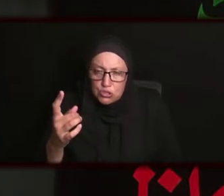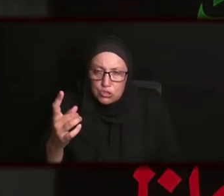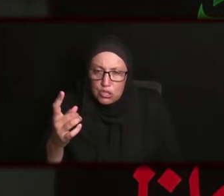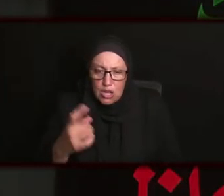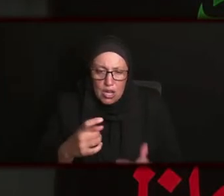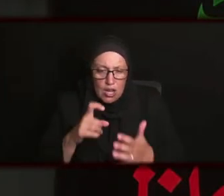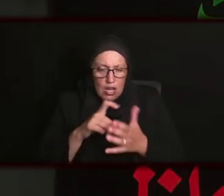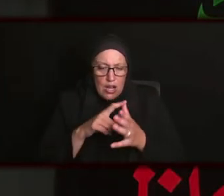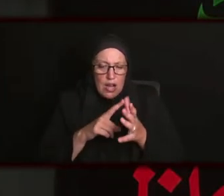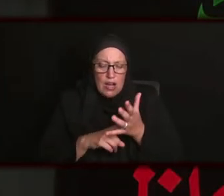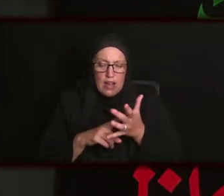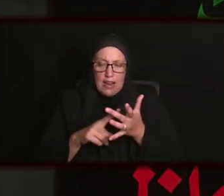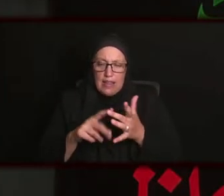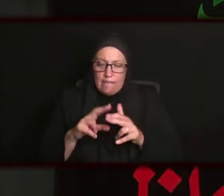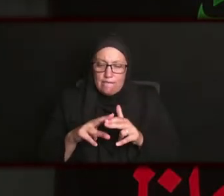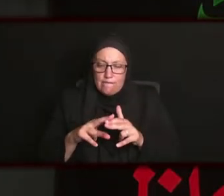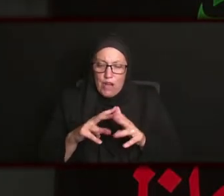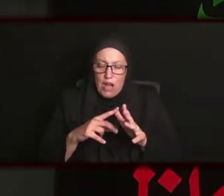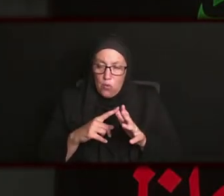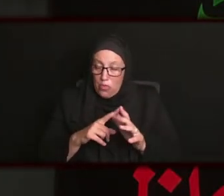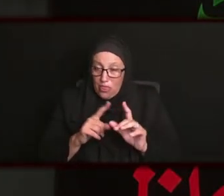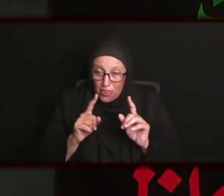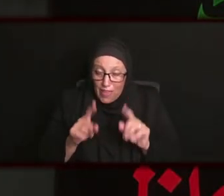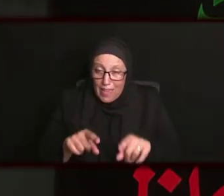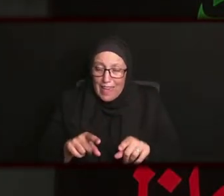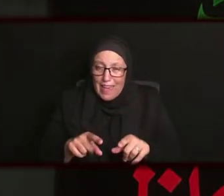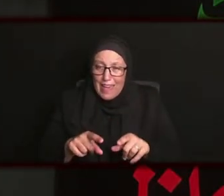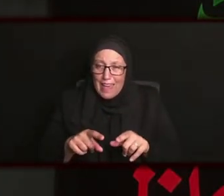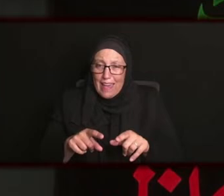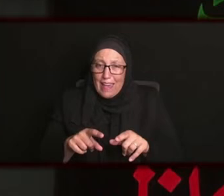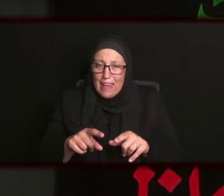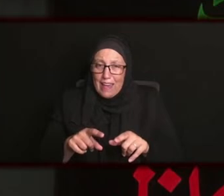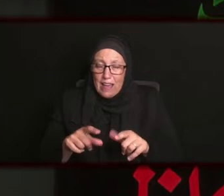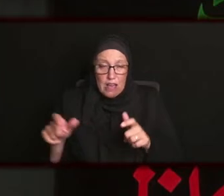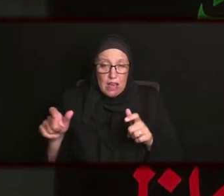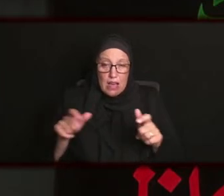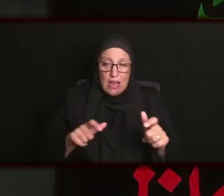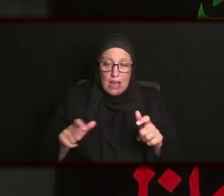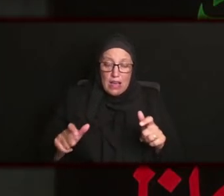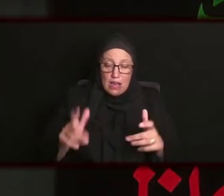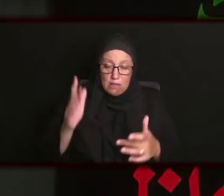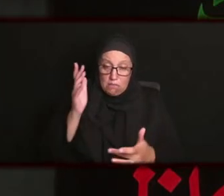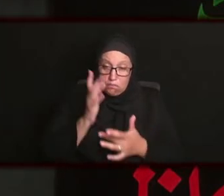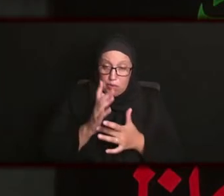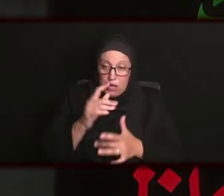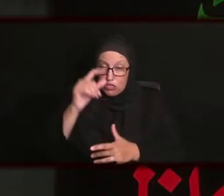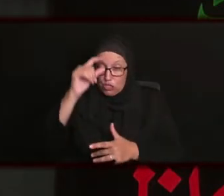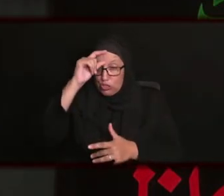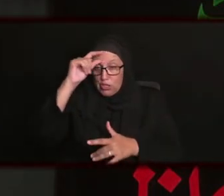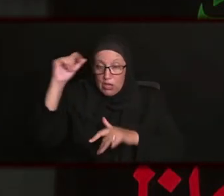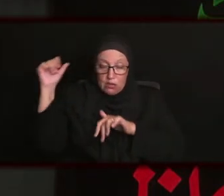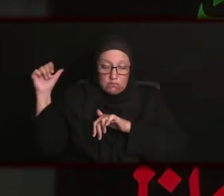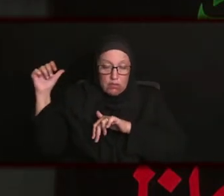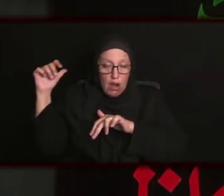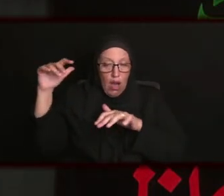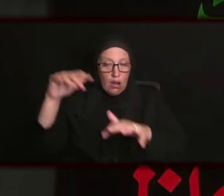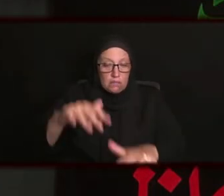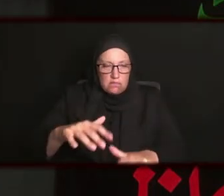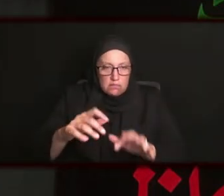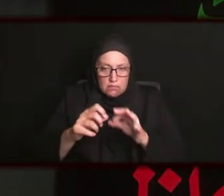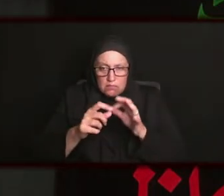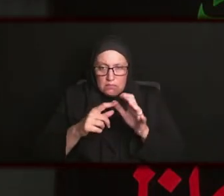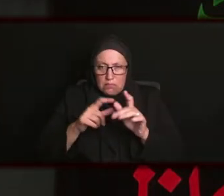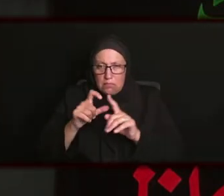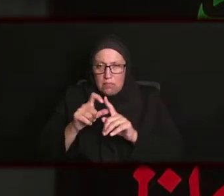the time, Harun al-La'in, you have now masses of Shia in Baghdad, in